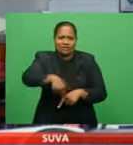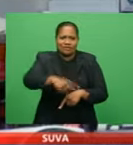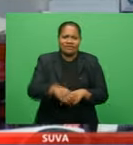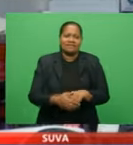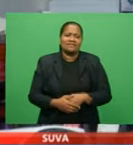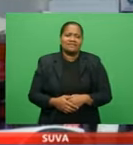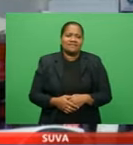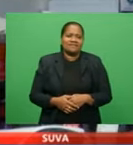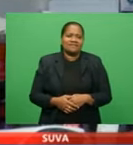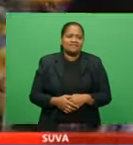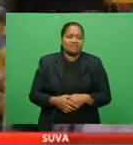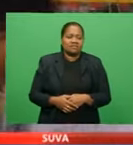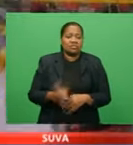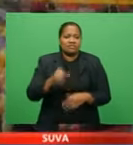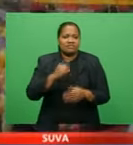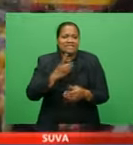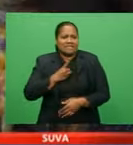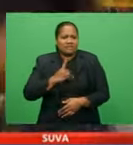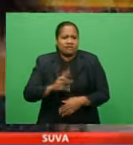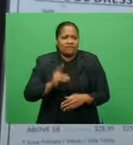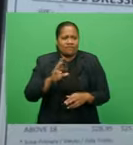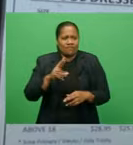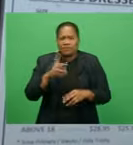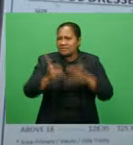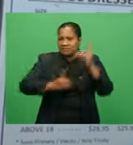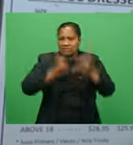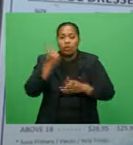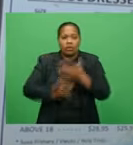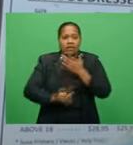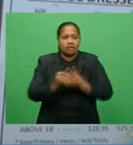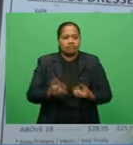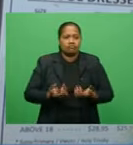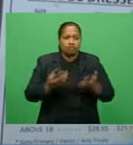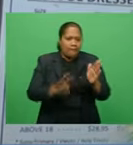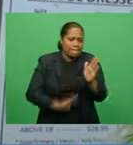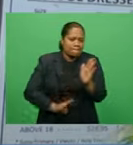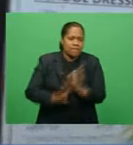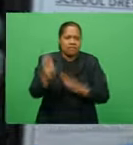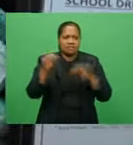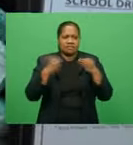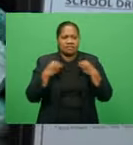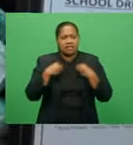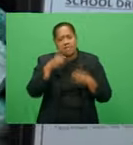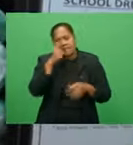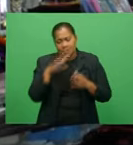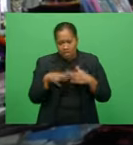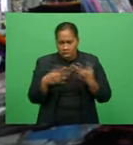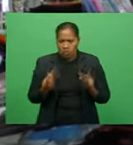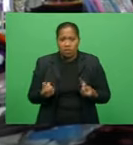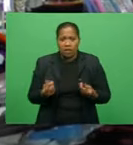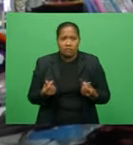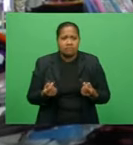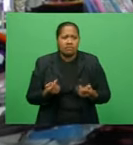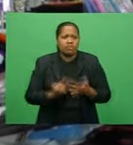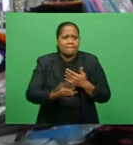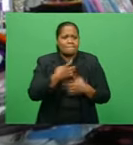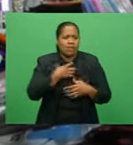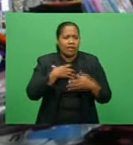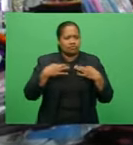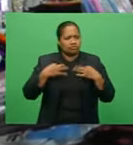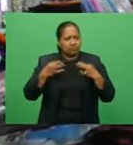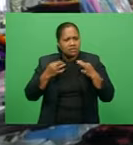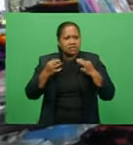huge demand for Diwali items has provided a boost for businesses. What people are shopping at the moment are more like for clothing and what they're going to use for